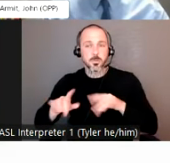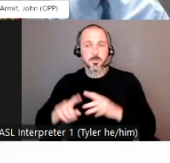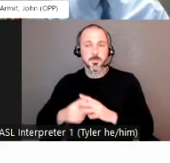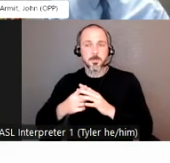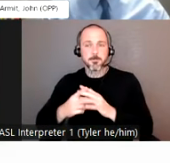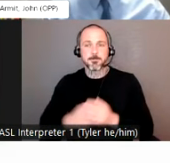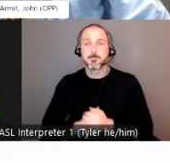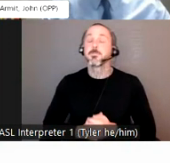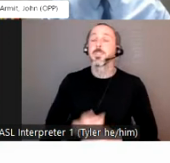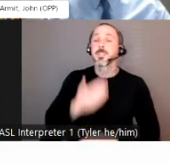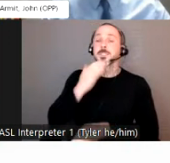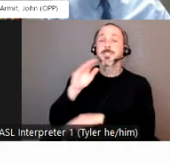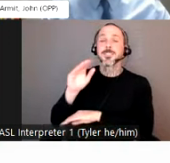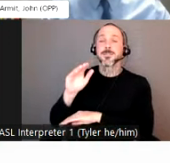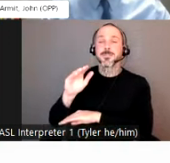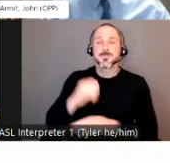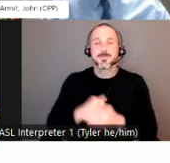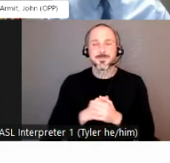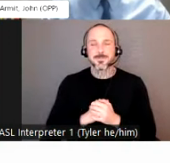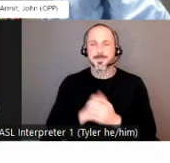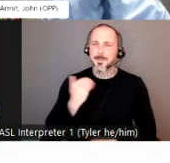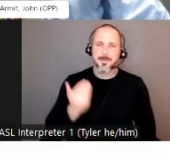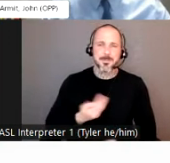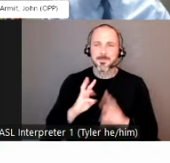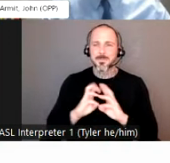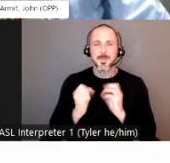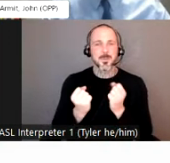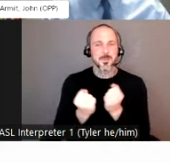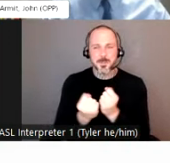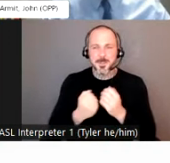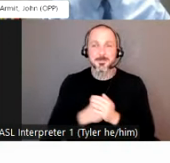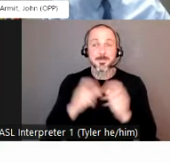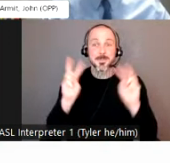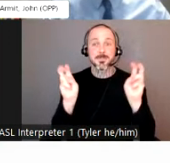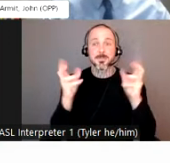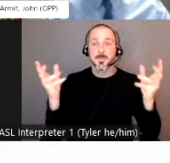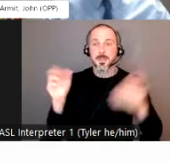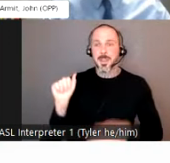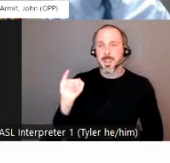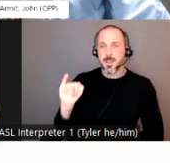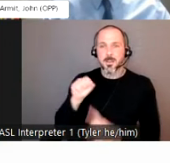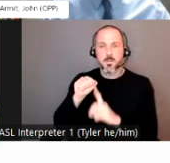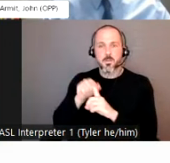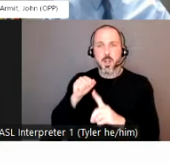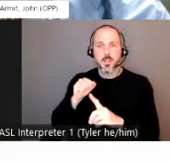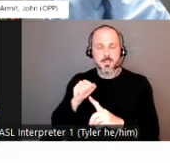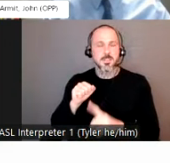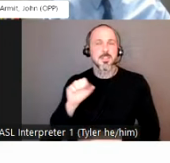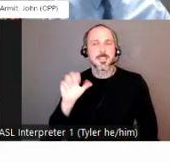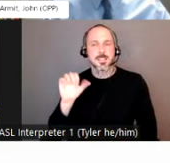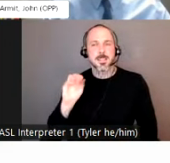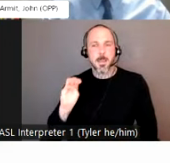So good afternoon, everyone. Welcome to our webinar this afternoon on AI frauds and scams and protecting